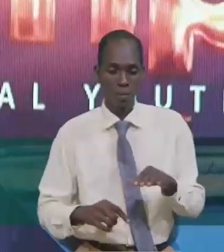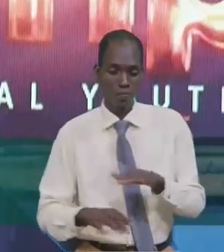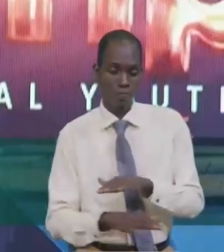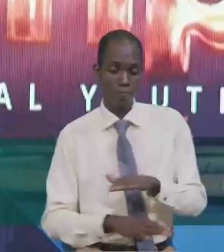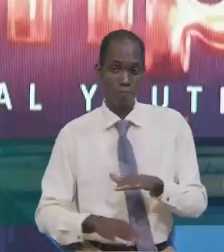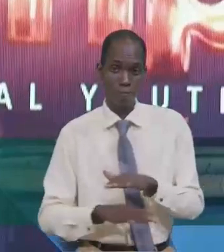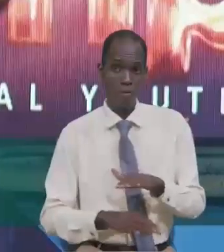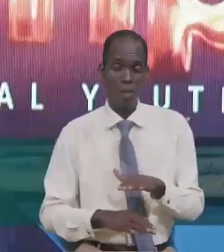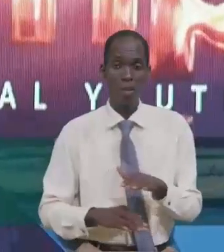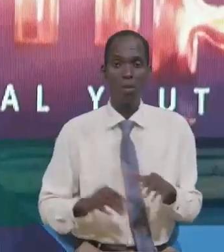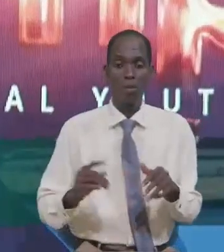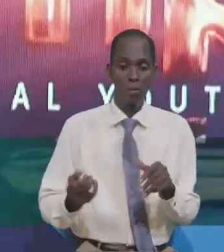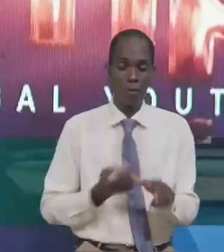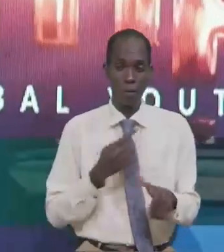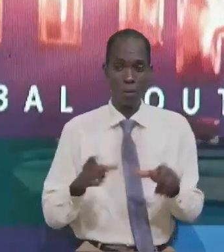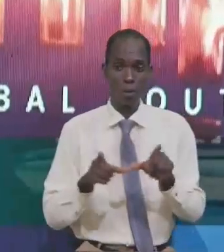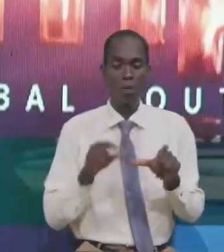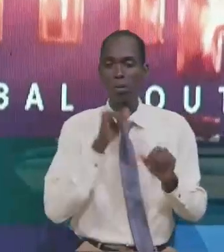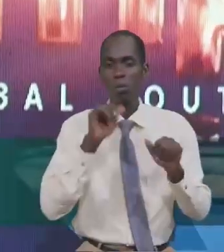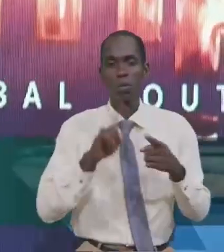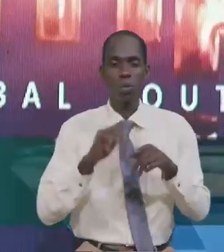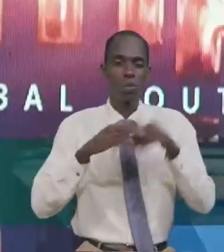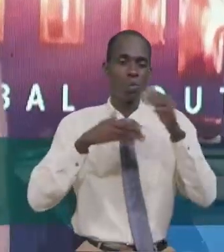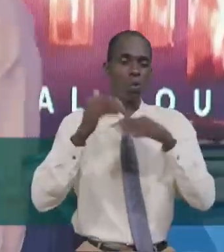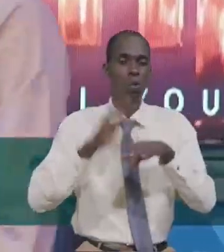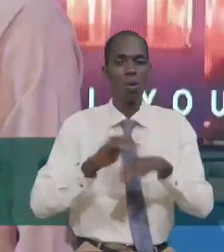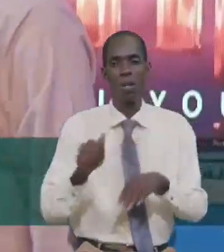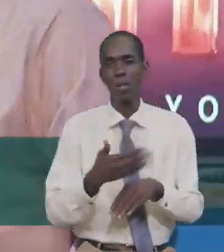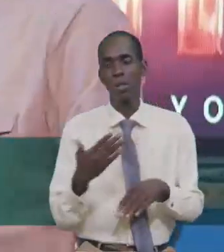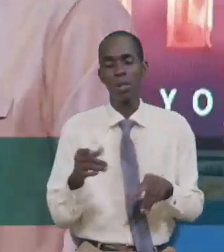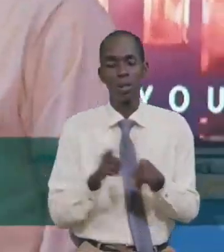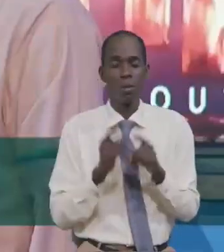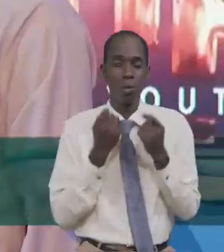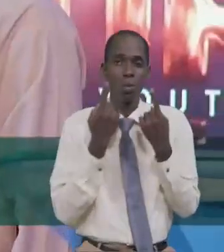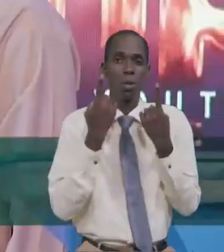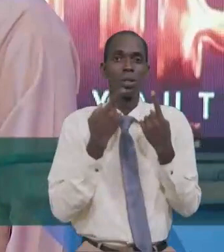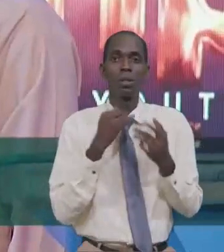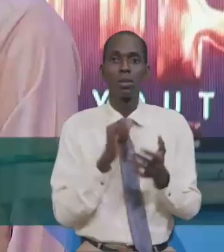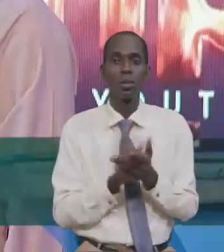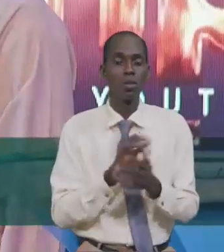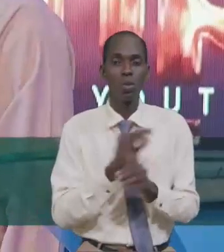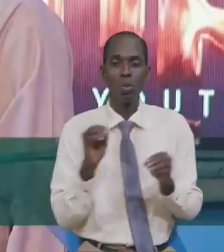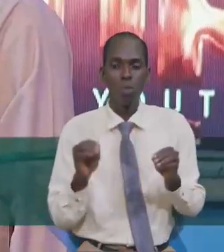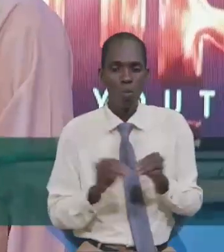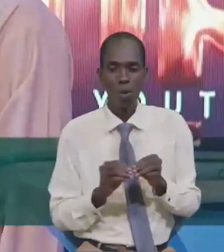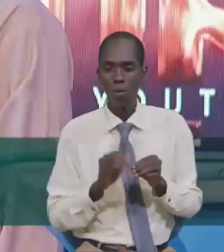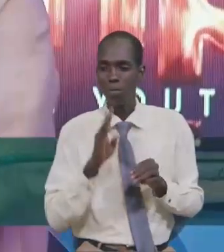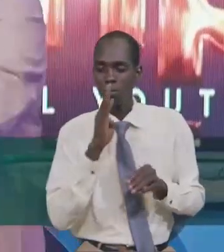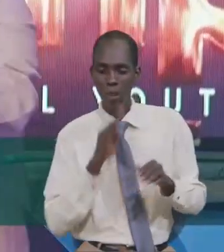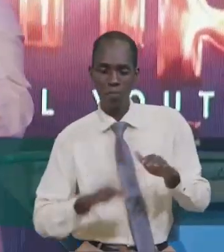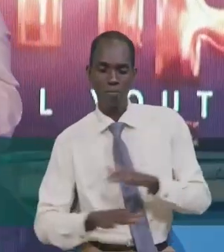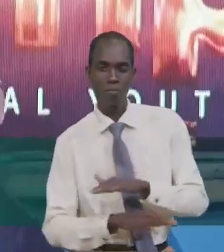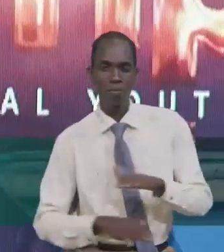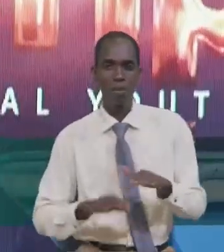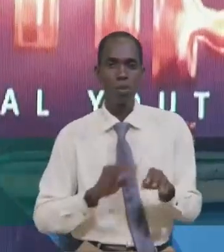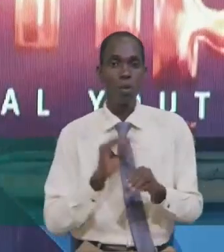mediocrity. I'm not going to be a prodigal anymore. I've discovered the purpose of my maker for my life.